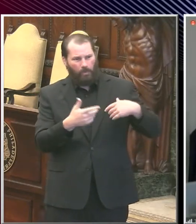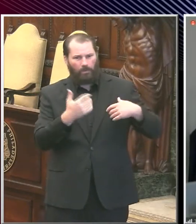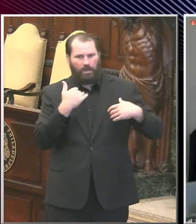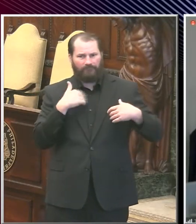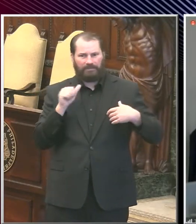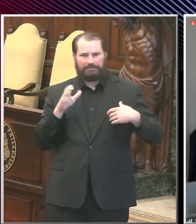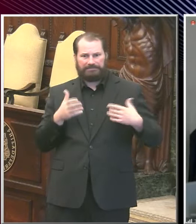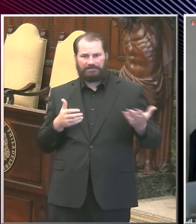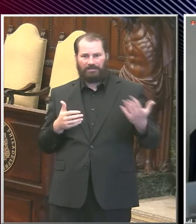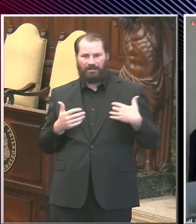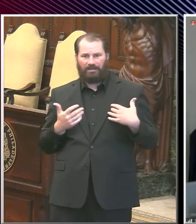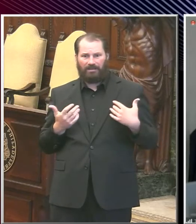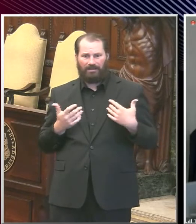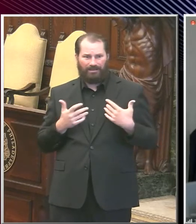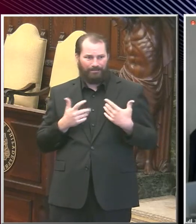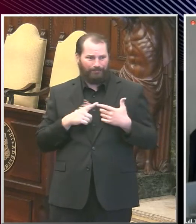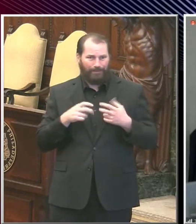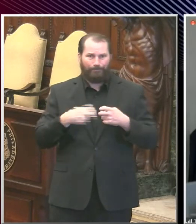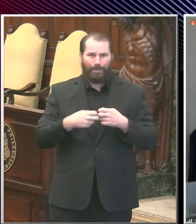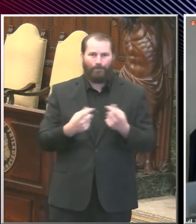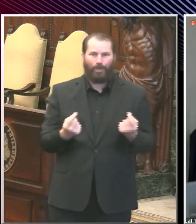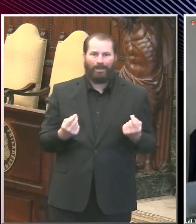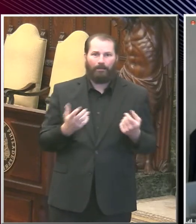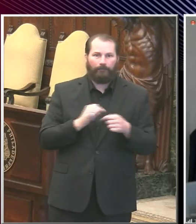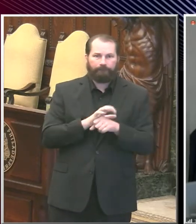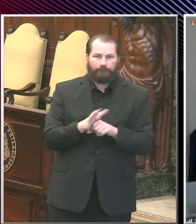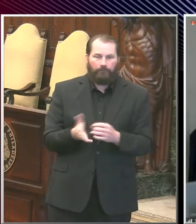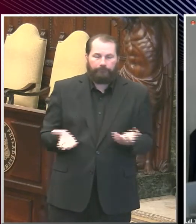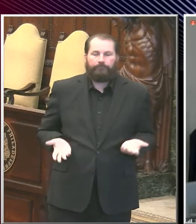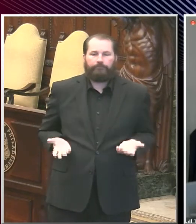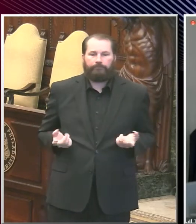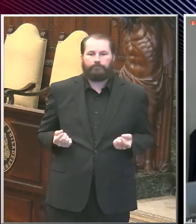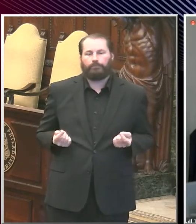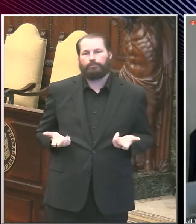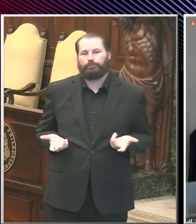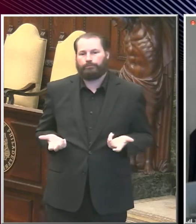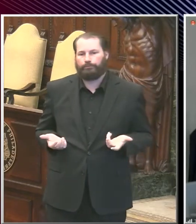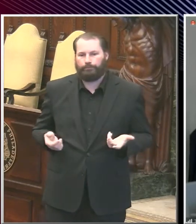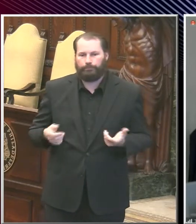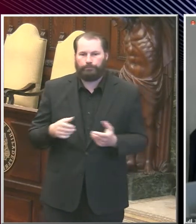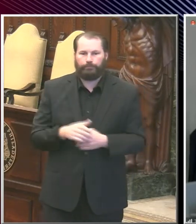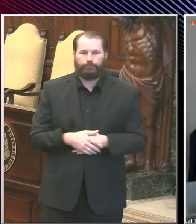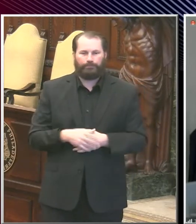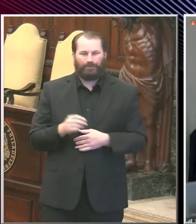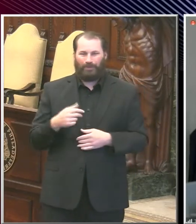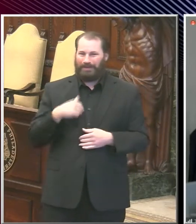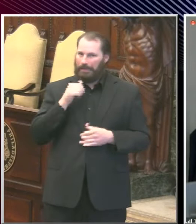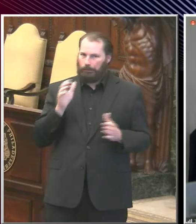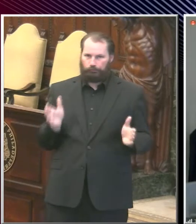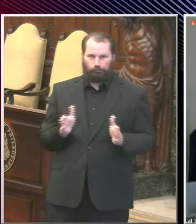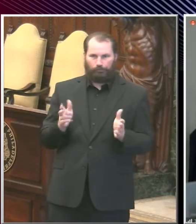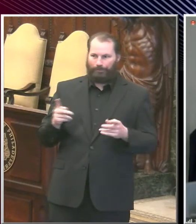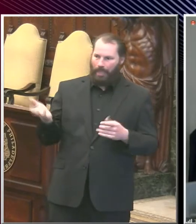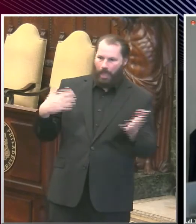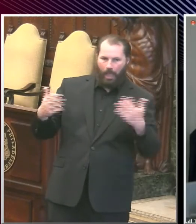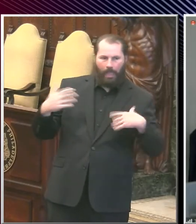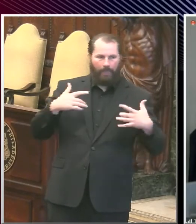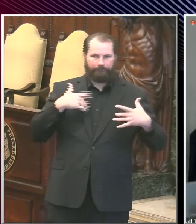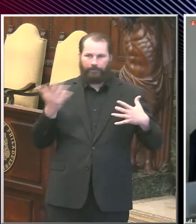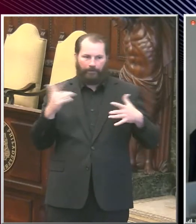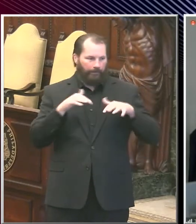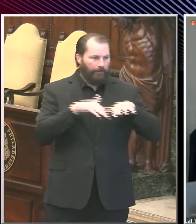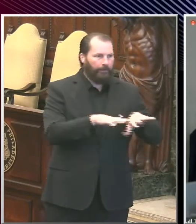infection. So it's difficult. Right now, fortunately, we're not in a severe heat wave. We do think that as the weather gets